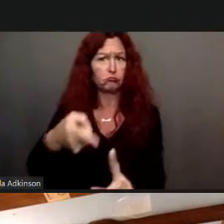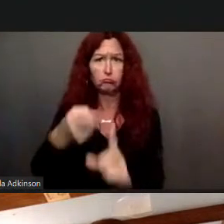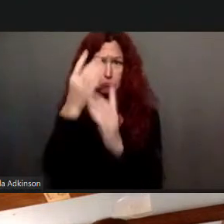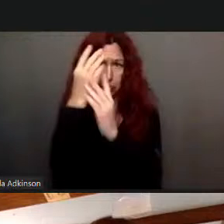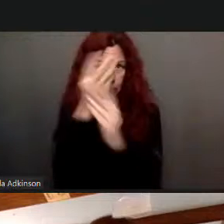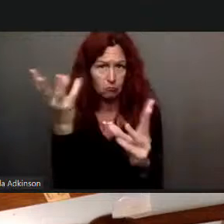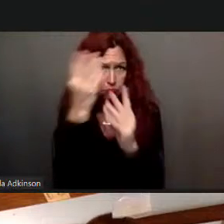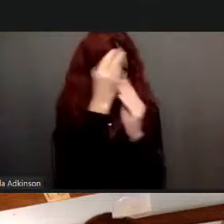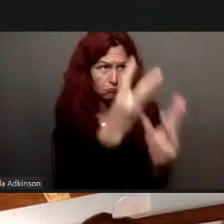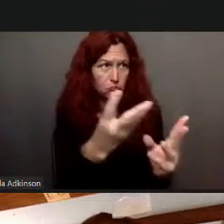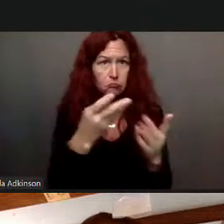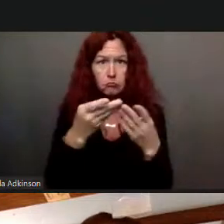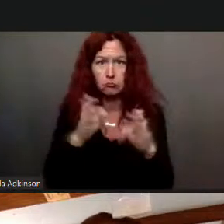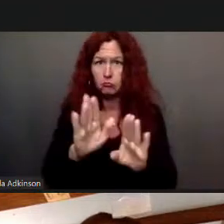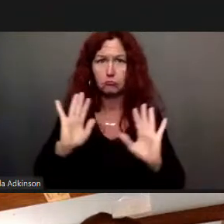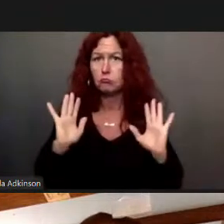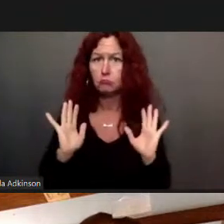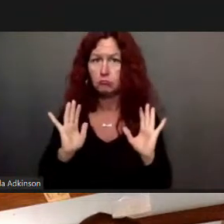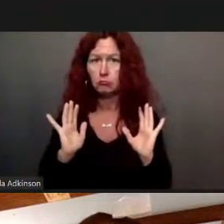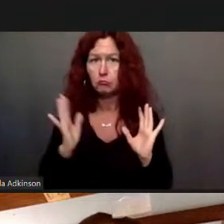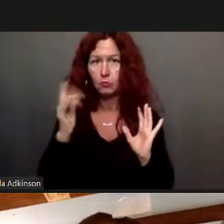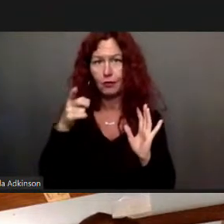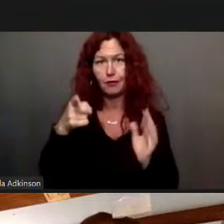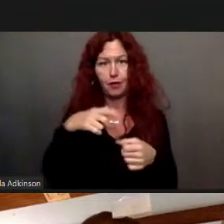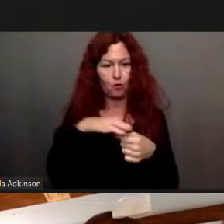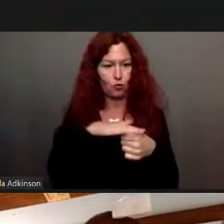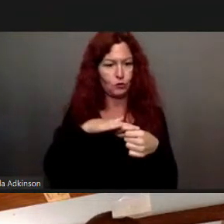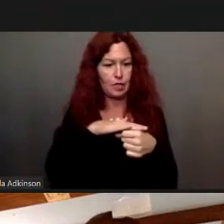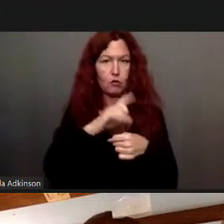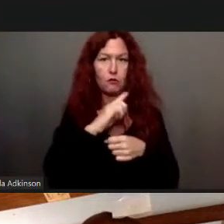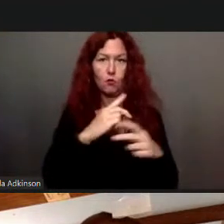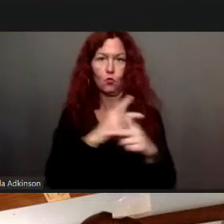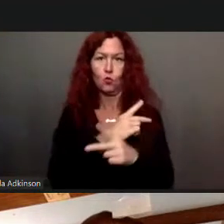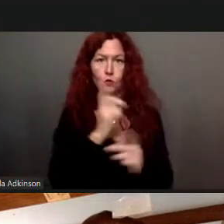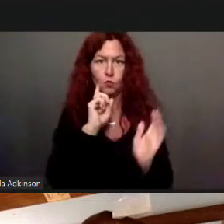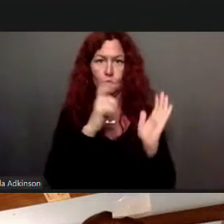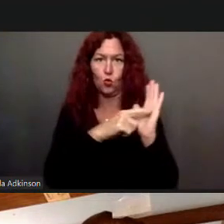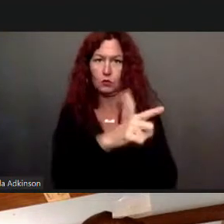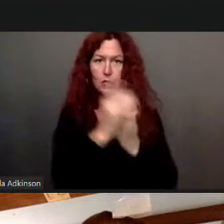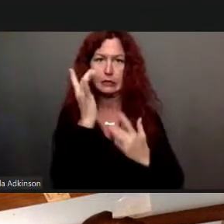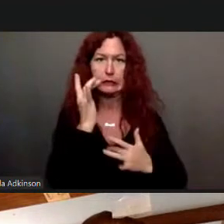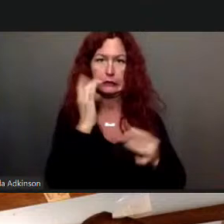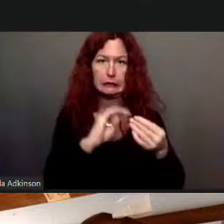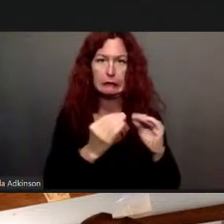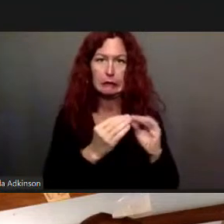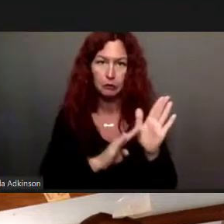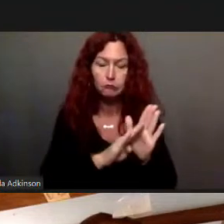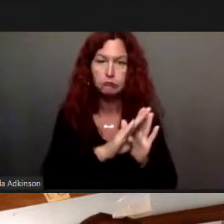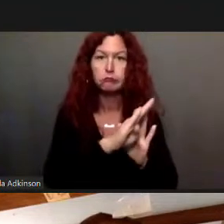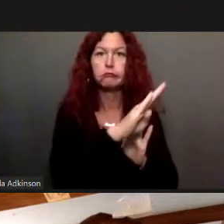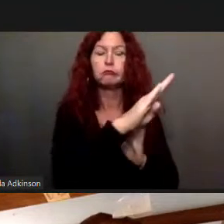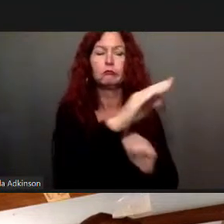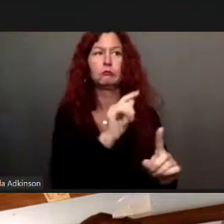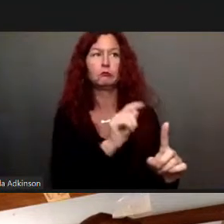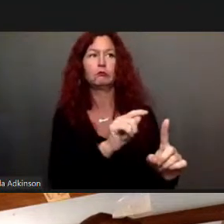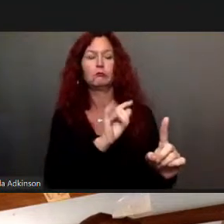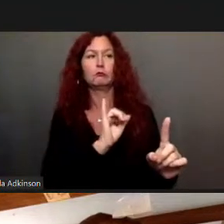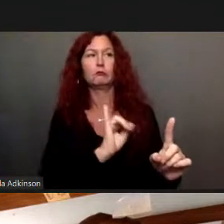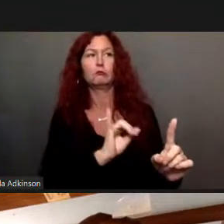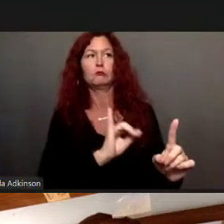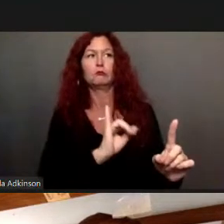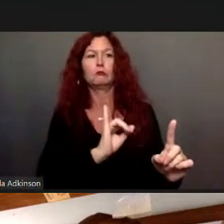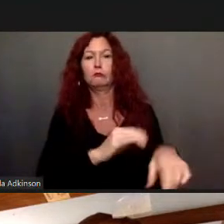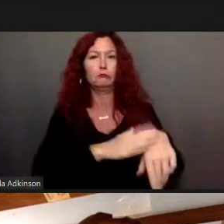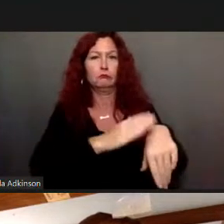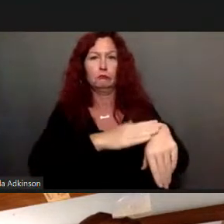of positives coming from those neighborhoods. And so we'll try to also get the information from the Department of Health, kind